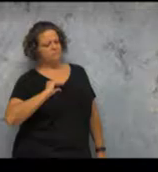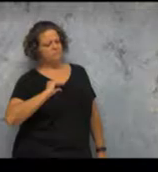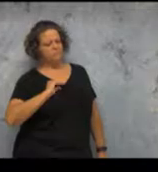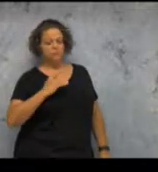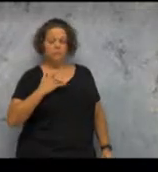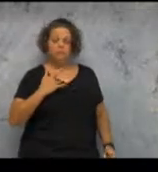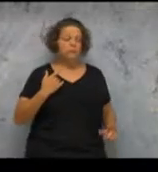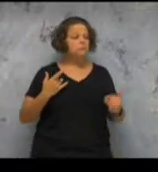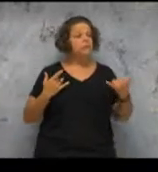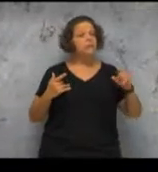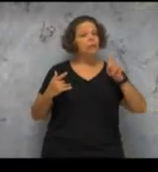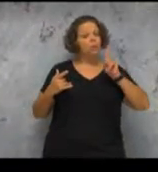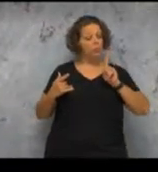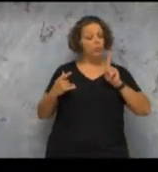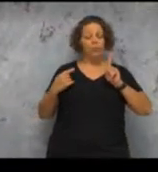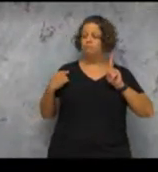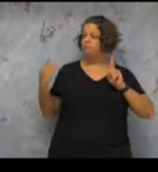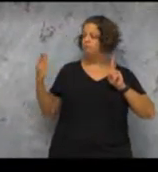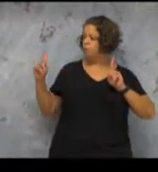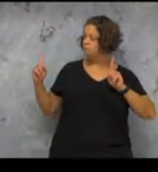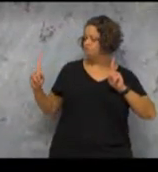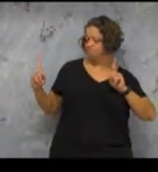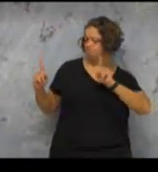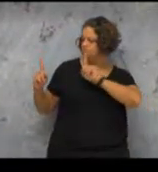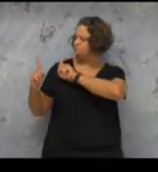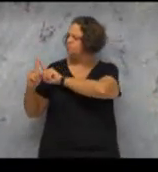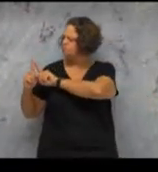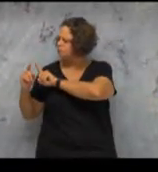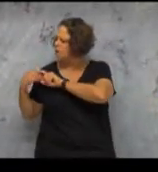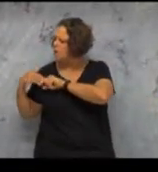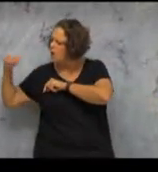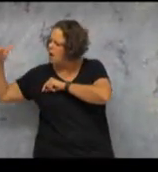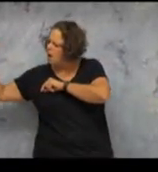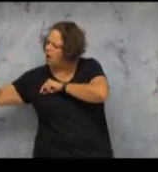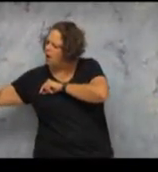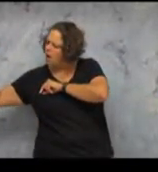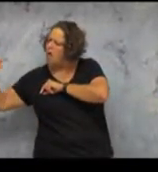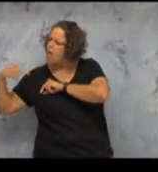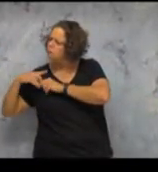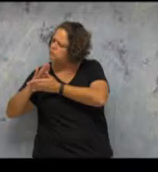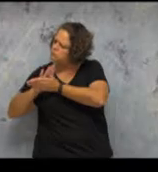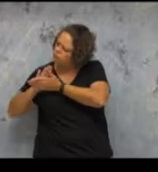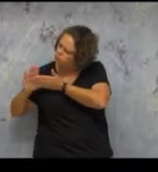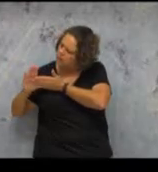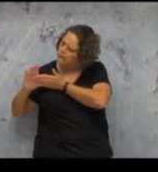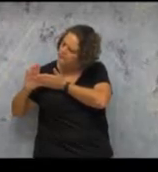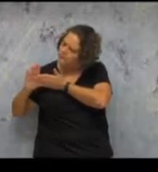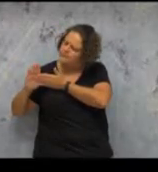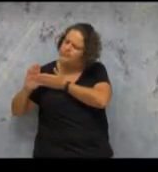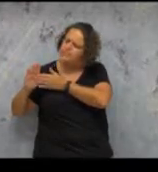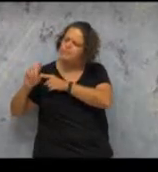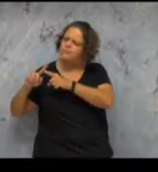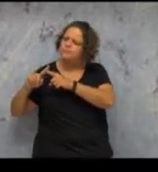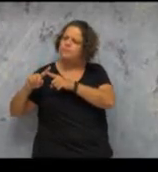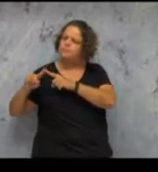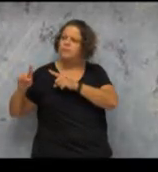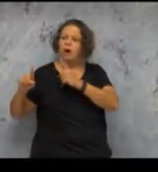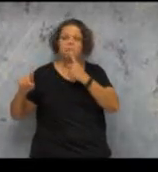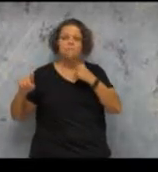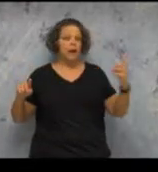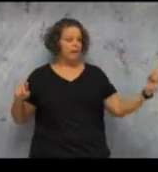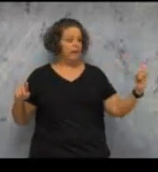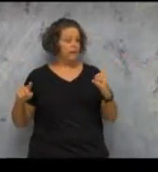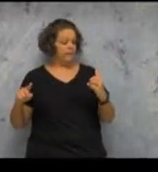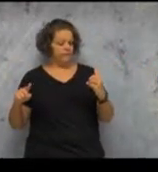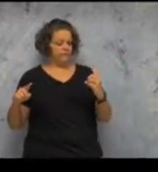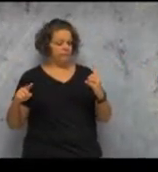Sometimes yellow comforted blue. "Blue is a very nice color," she'd say. But yellow never said that